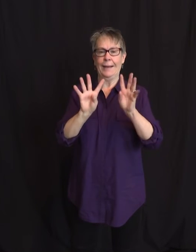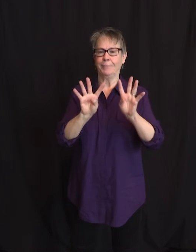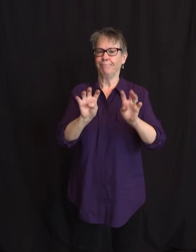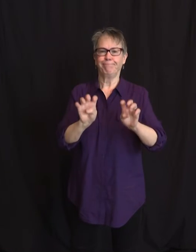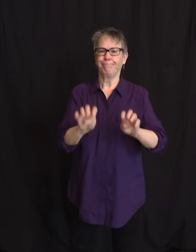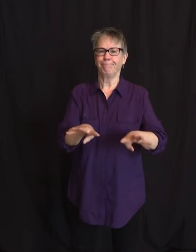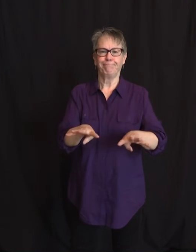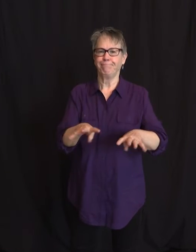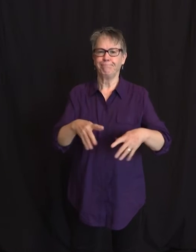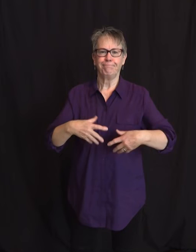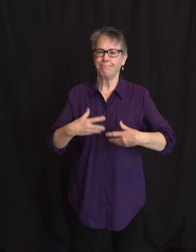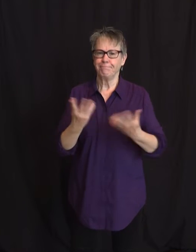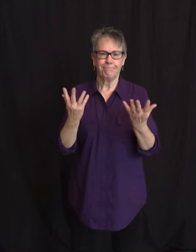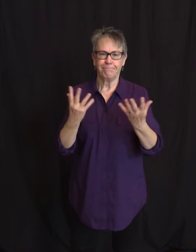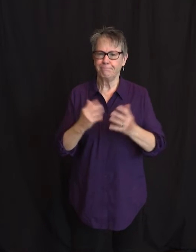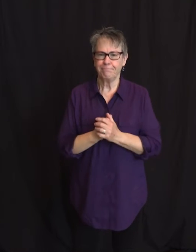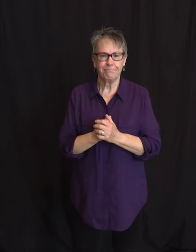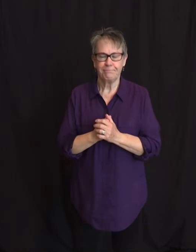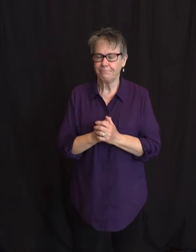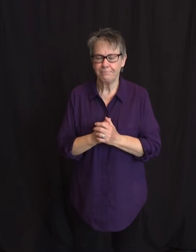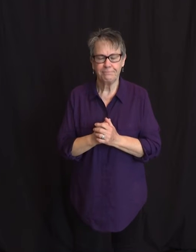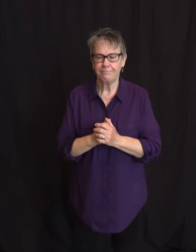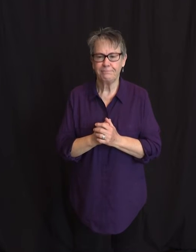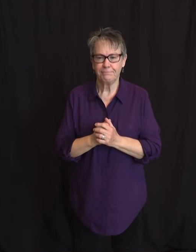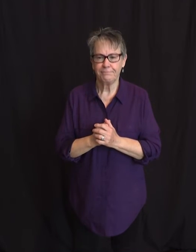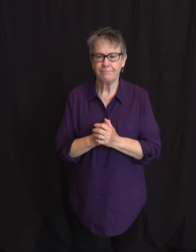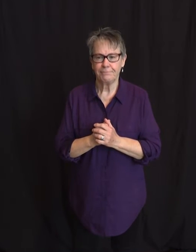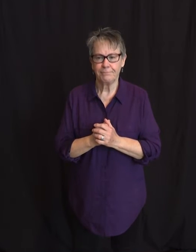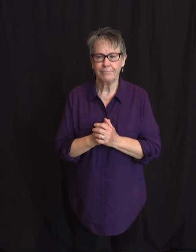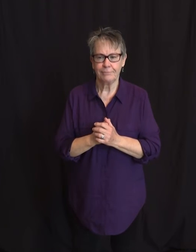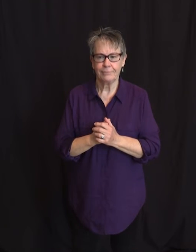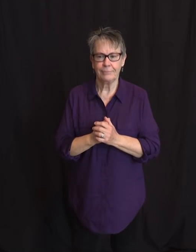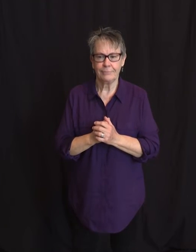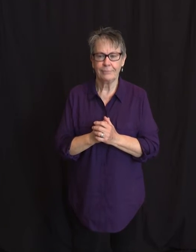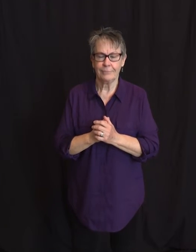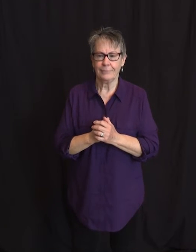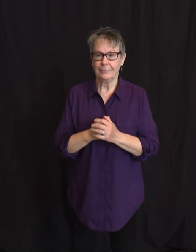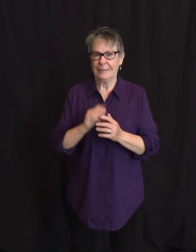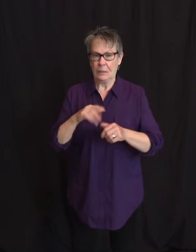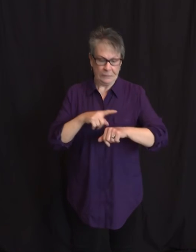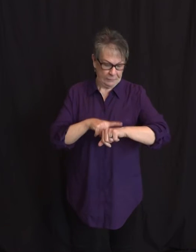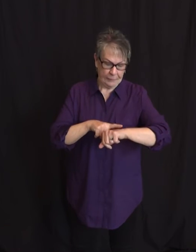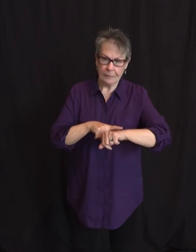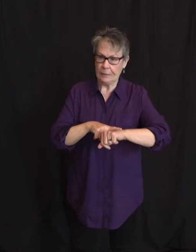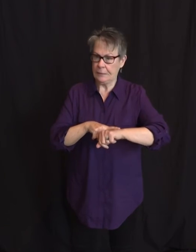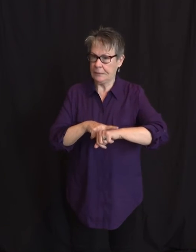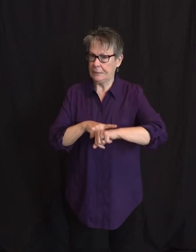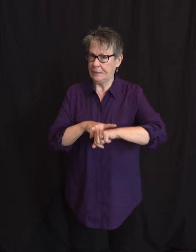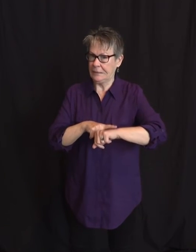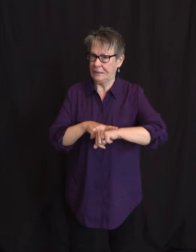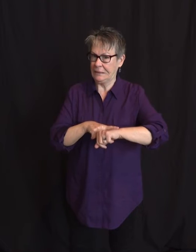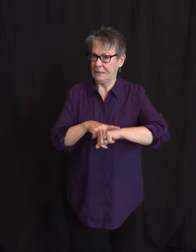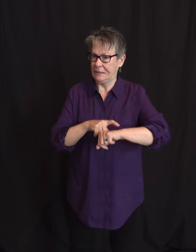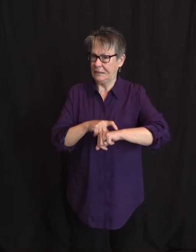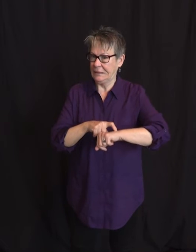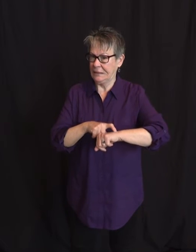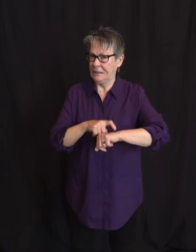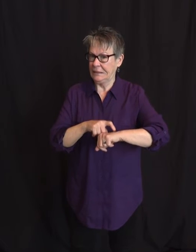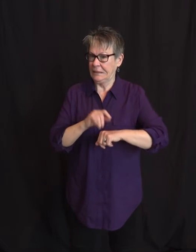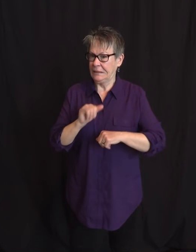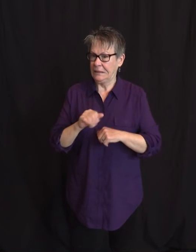I would just say, at the risk of time and not repeating myself, the positive test case curve is the one that